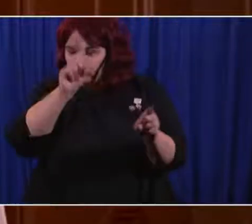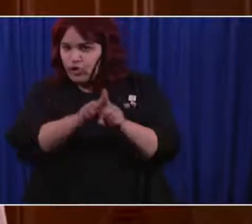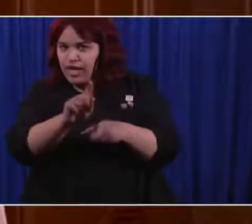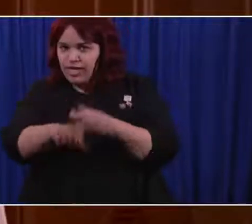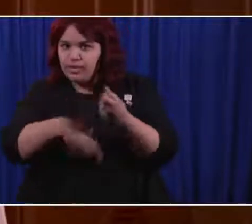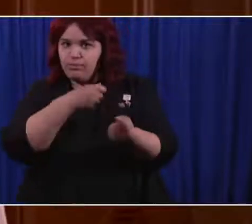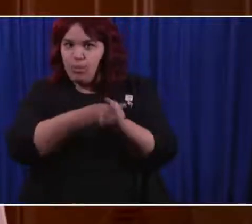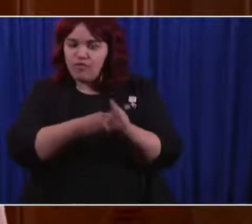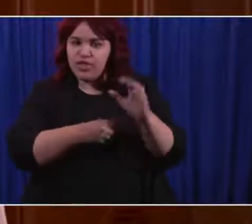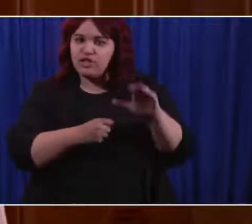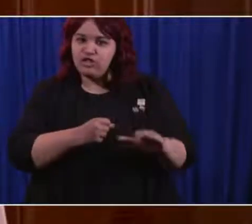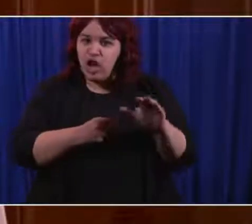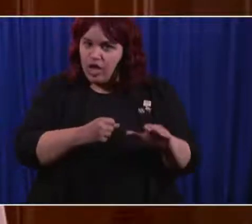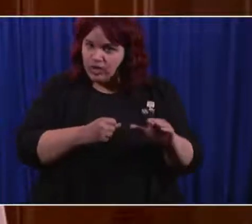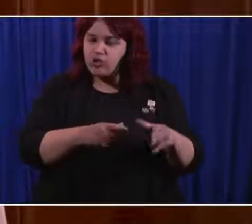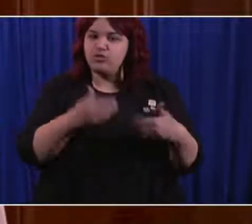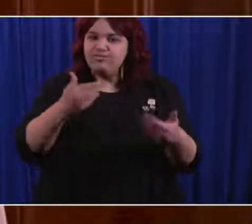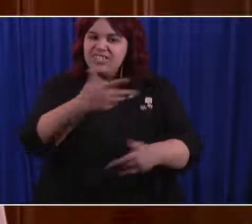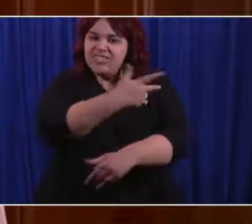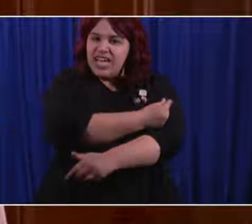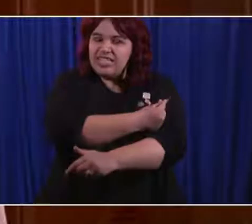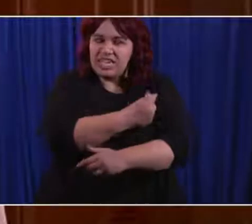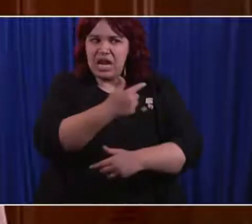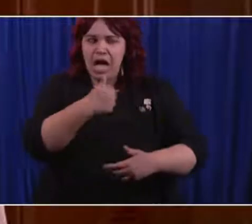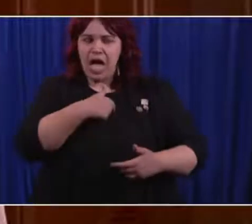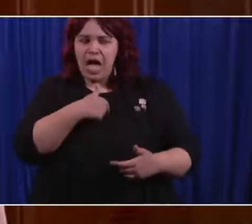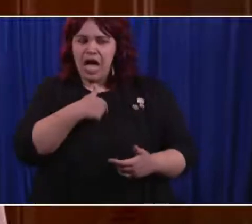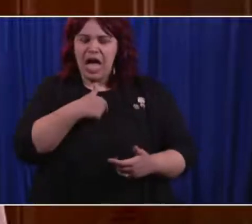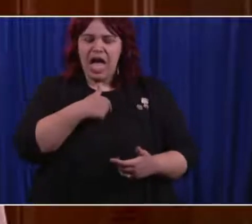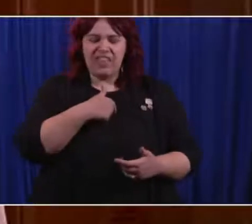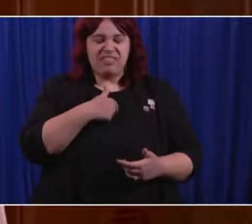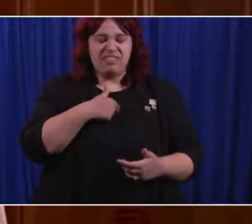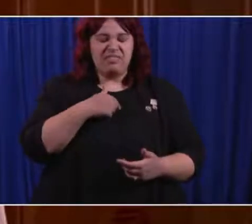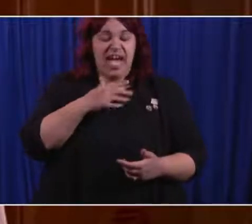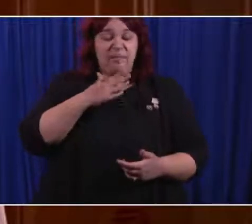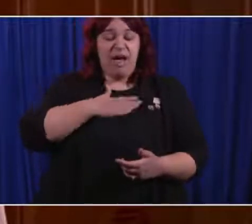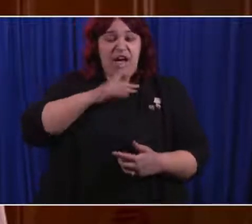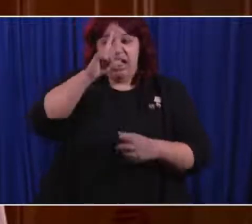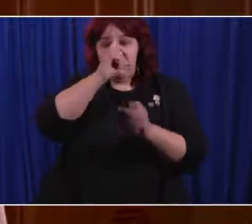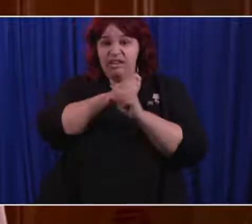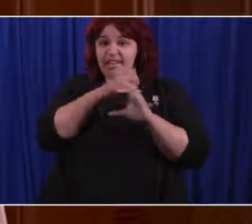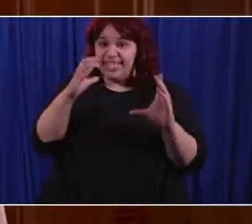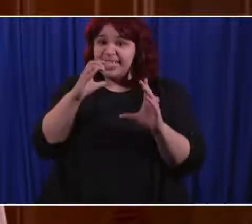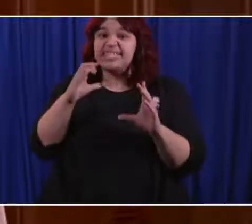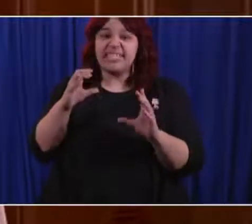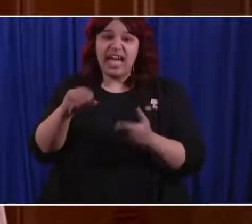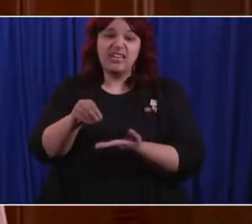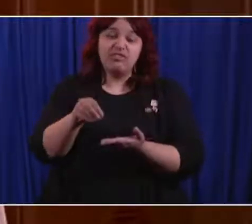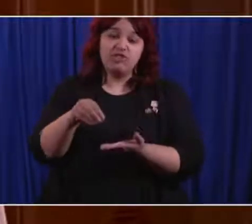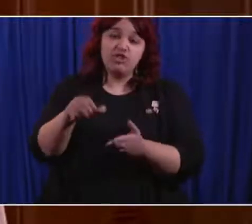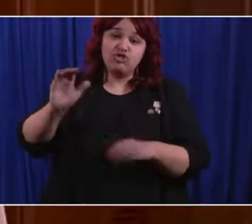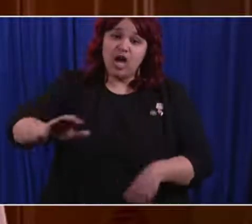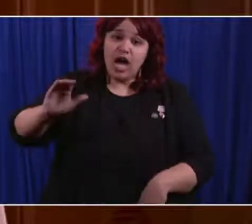permission slip would be what would be obtained before that person would be able to get their vaccine. So.